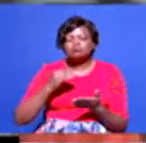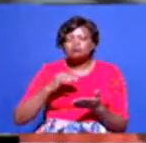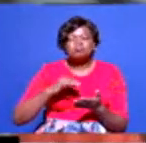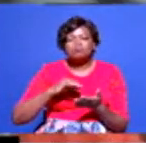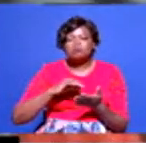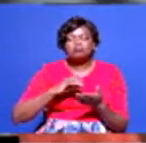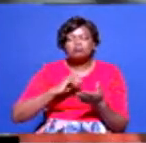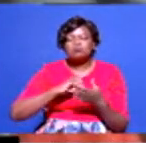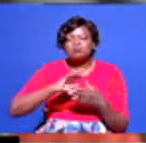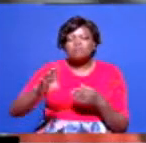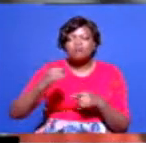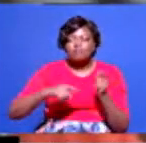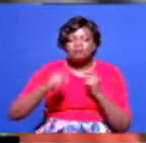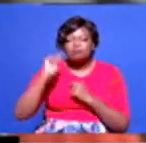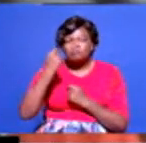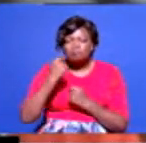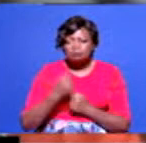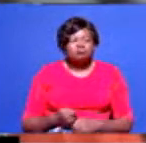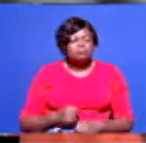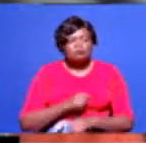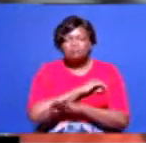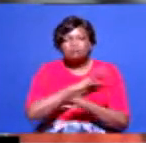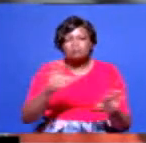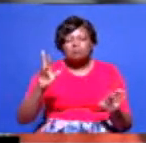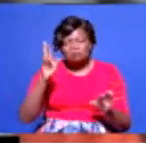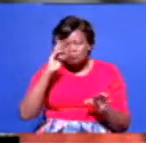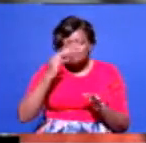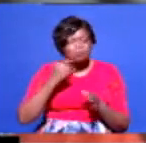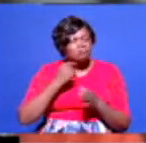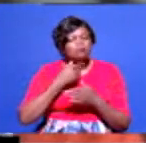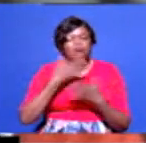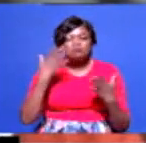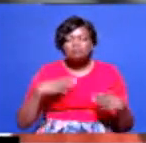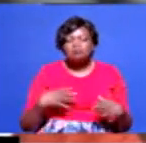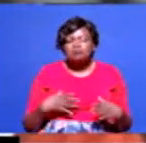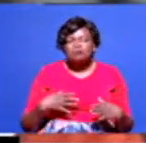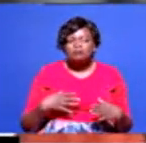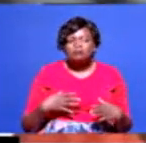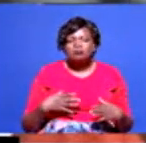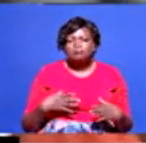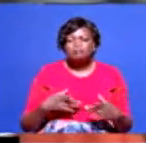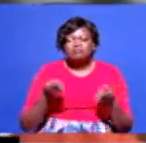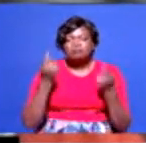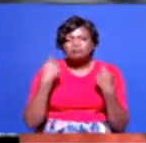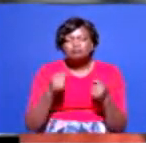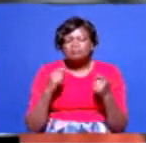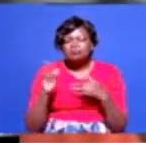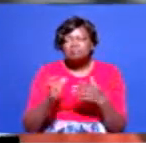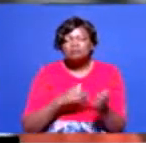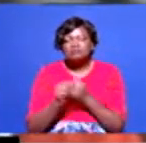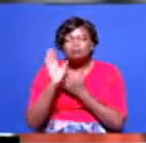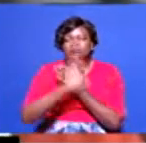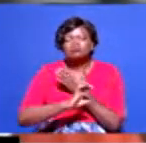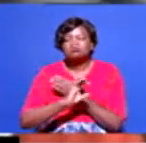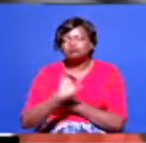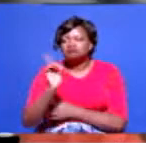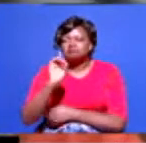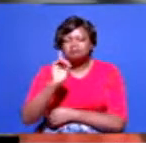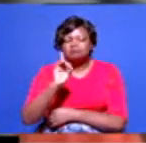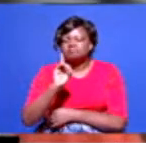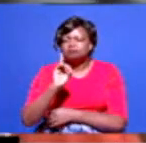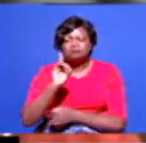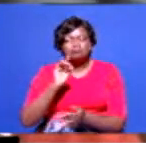haja mtu yeyote awe ni nani au nani kujaribu kutuharibia nchi. Hakuna